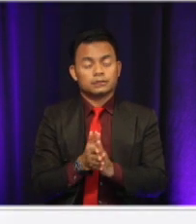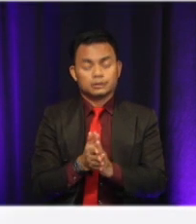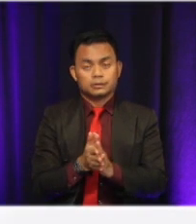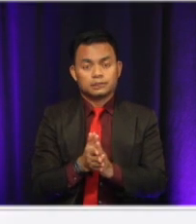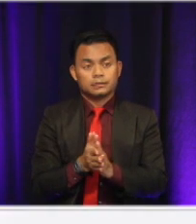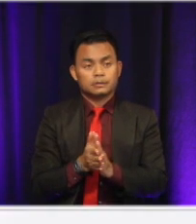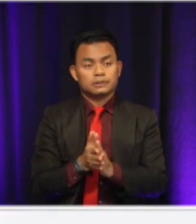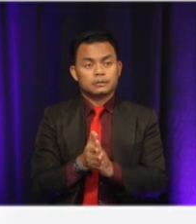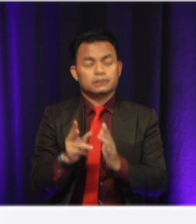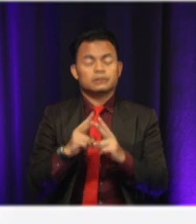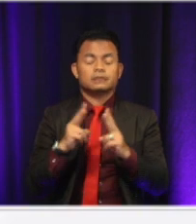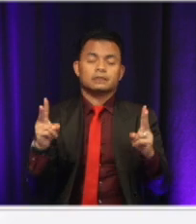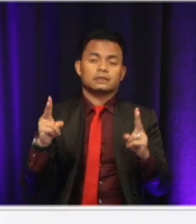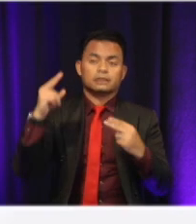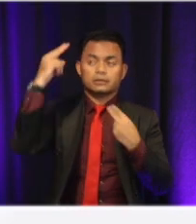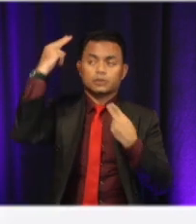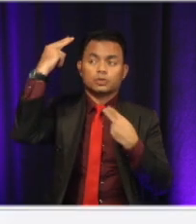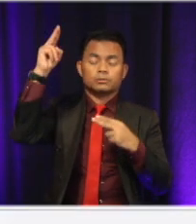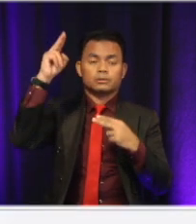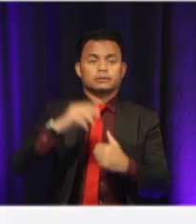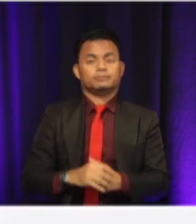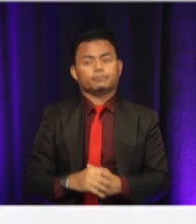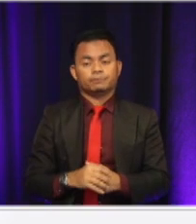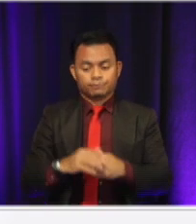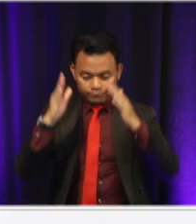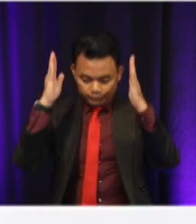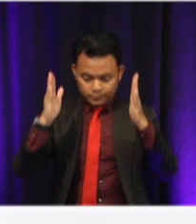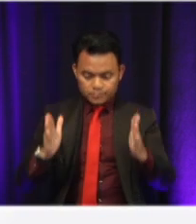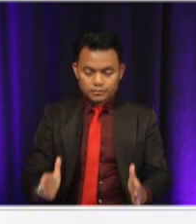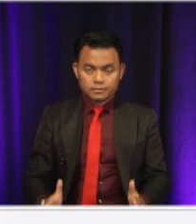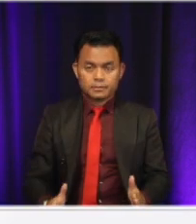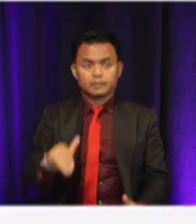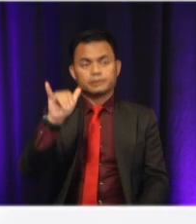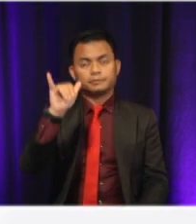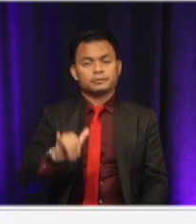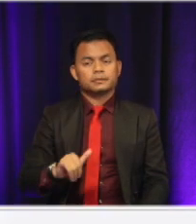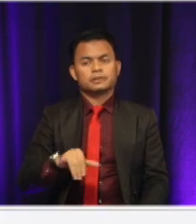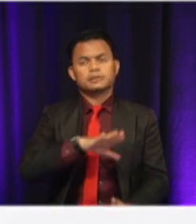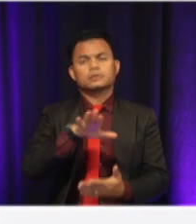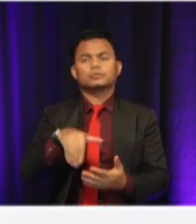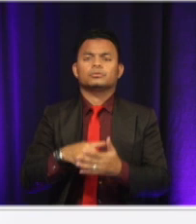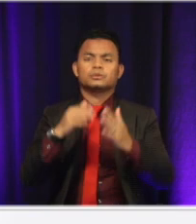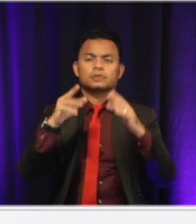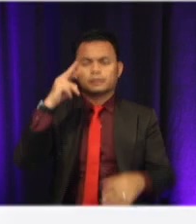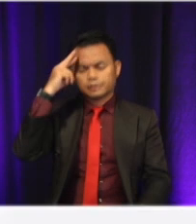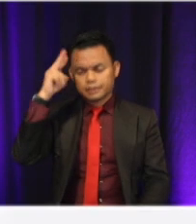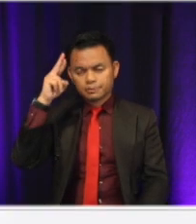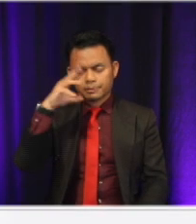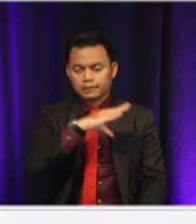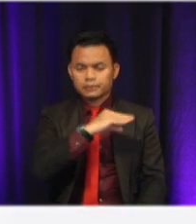honorable person, an honorable individual worthy of respect, for others to look